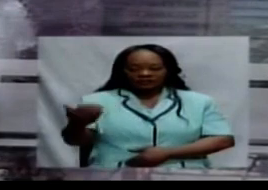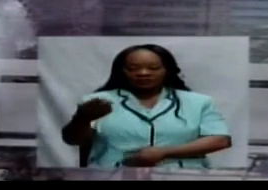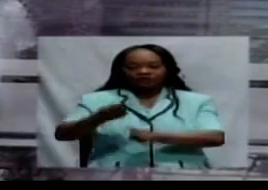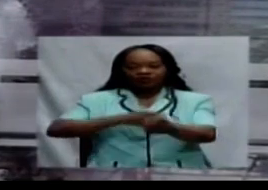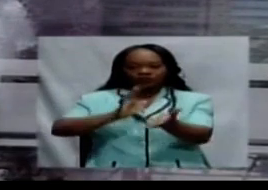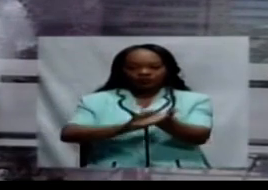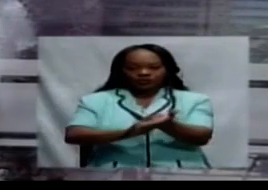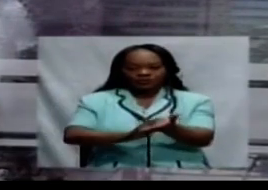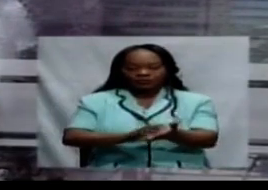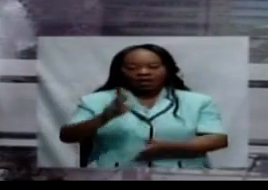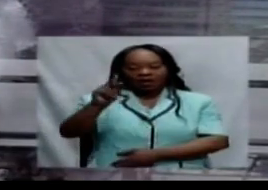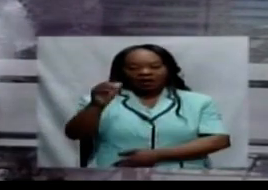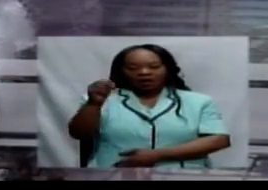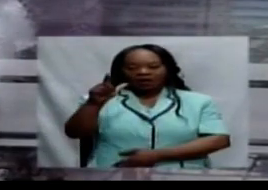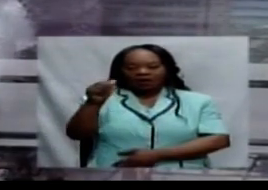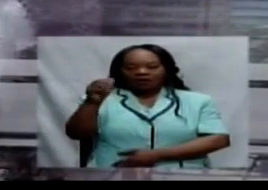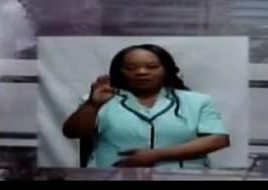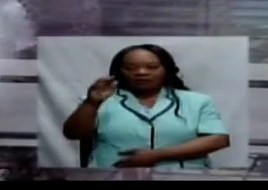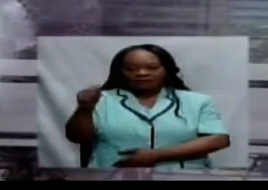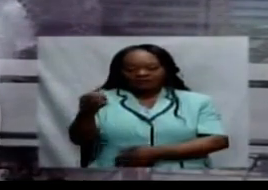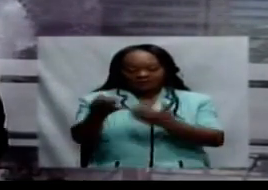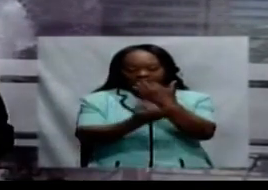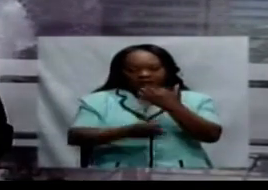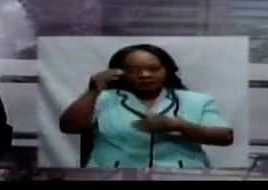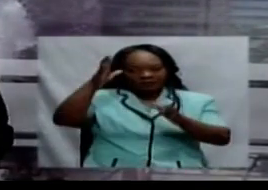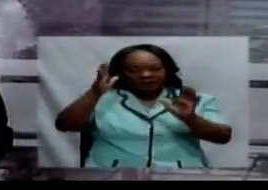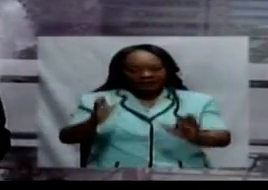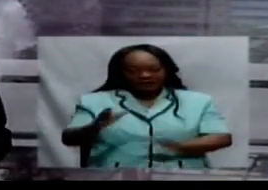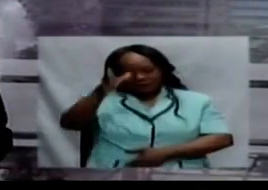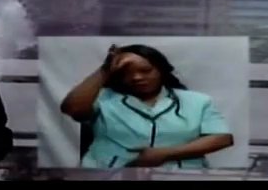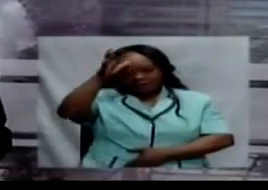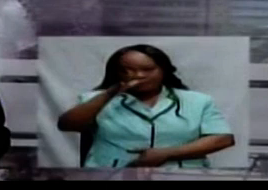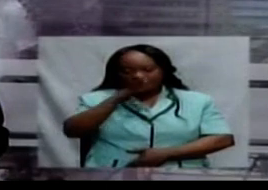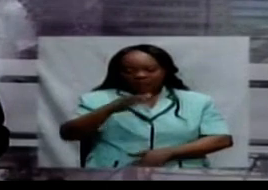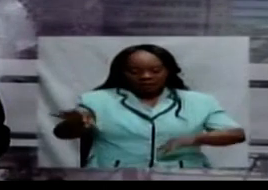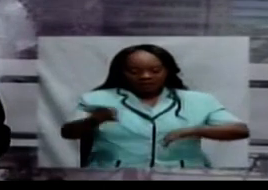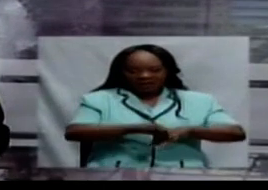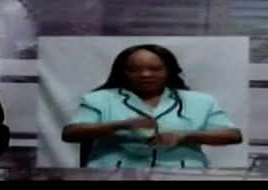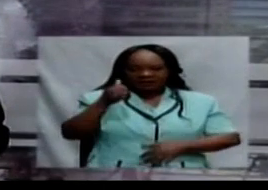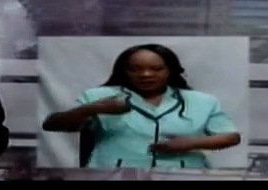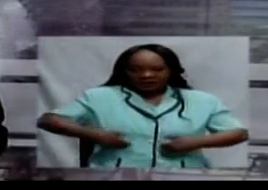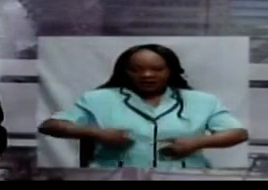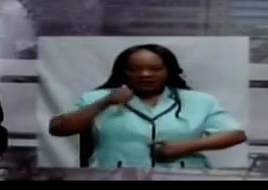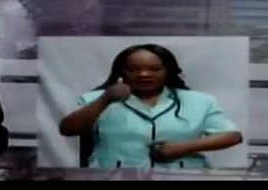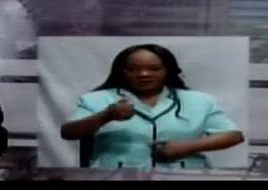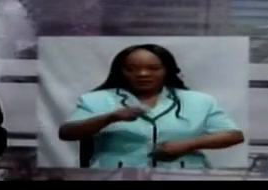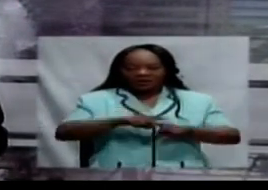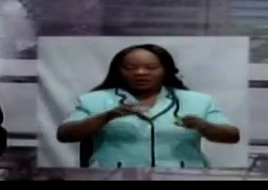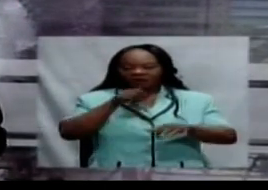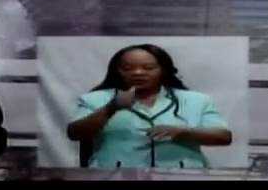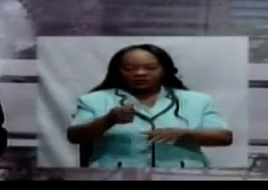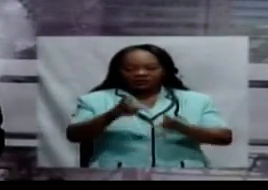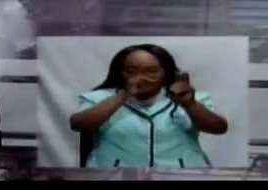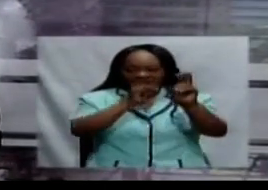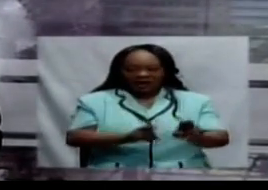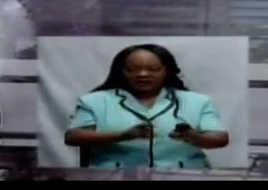school. Mr. Kalaba, who is Minister of Foreign Affairs, says parents should know that marrying off a girl child at a tender age is not a